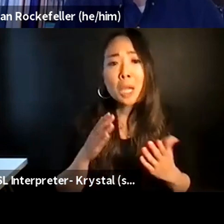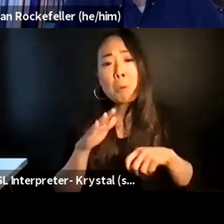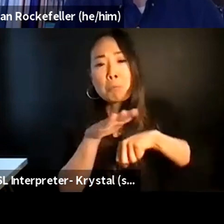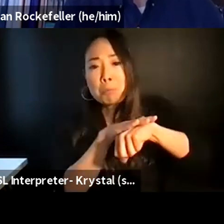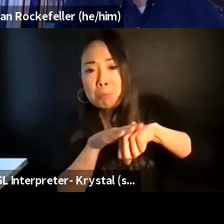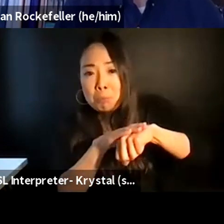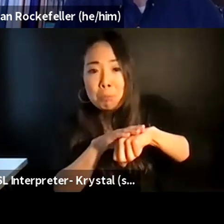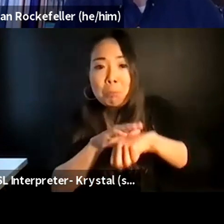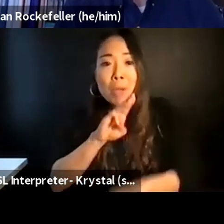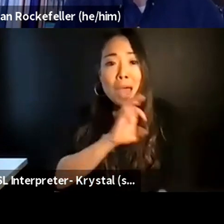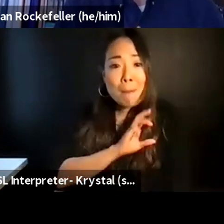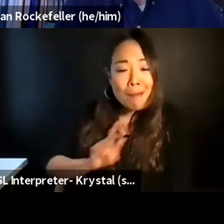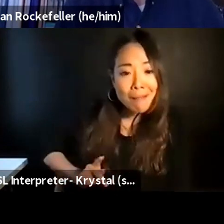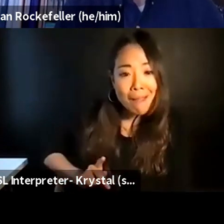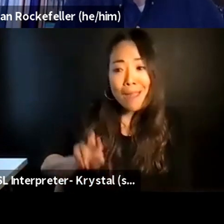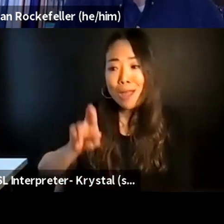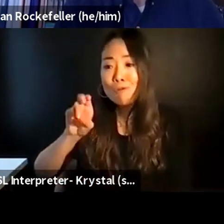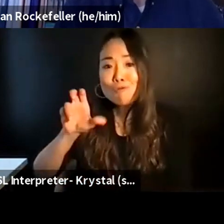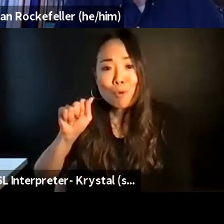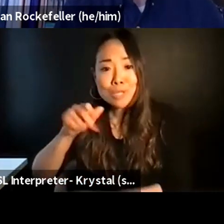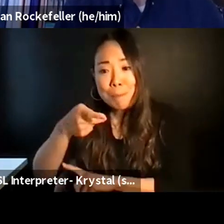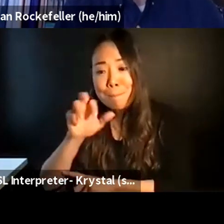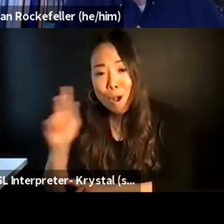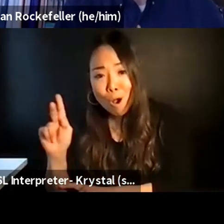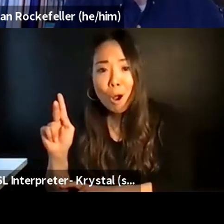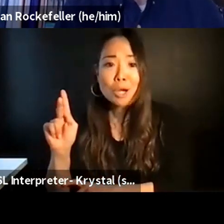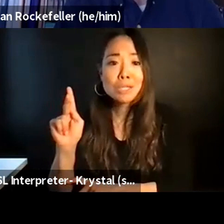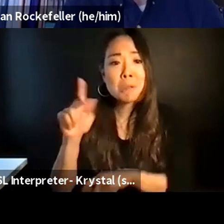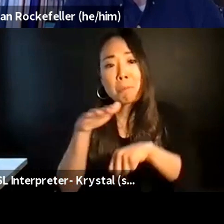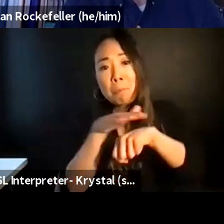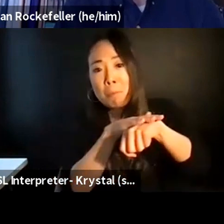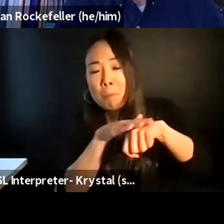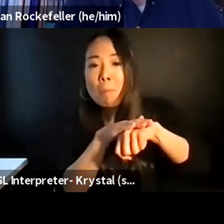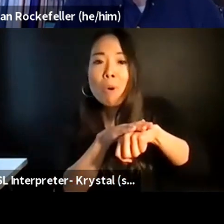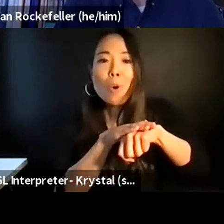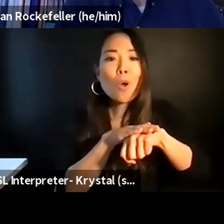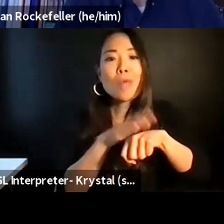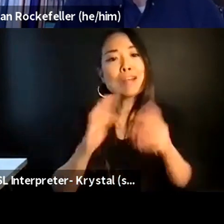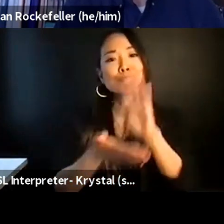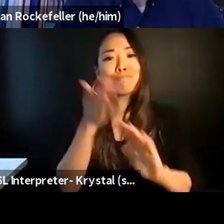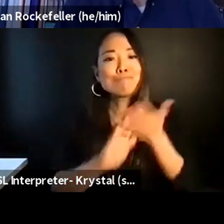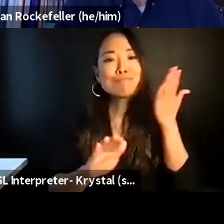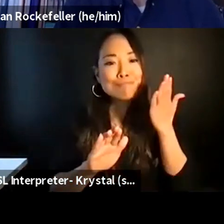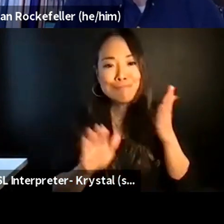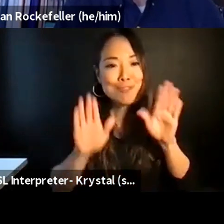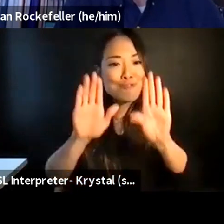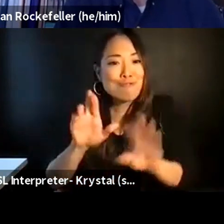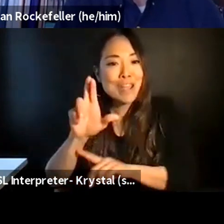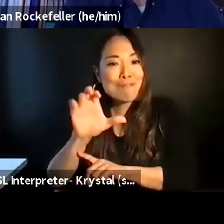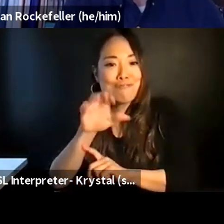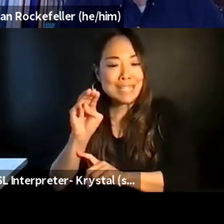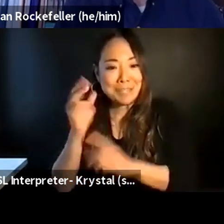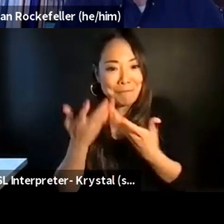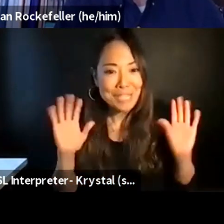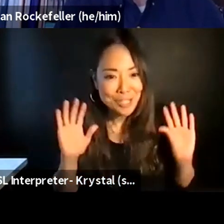MLK, great, racism over. And so I think for me as an adult, there's been a lot of wishing to go back and do that same history for my queerness to